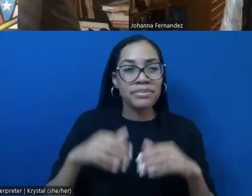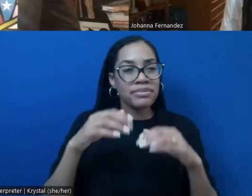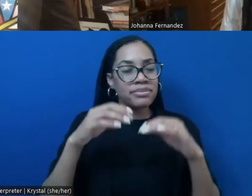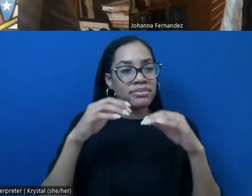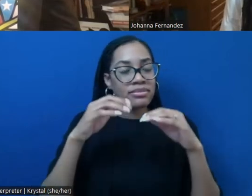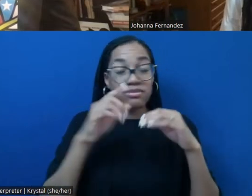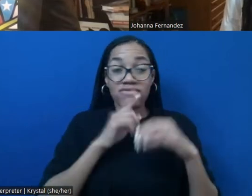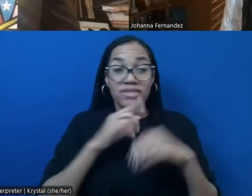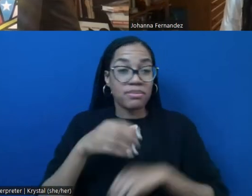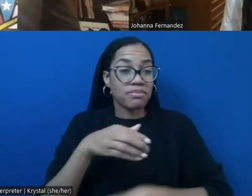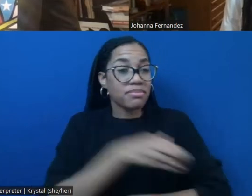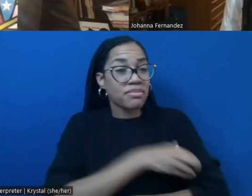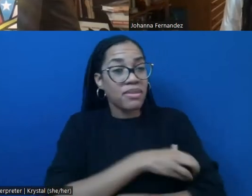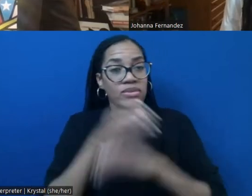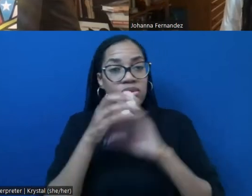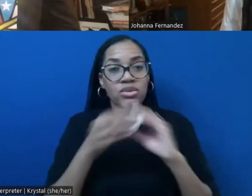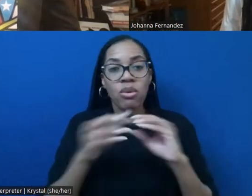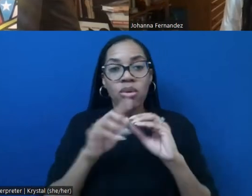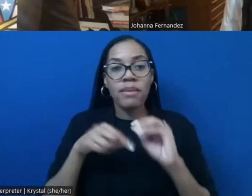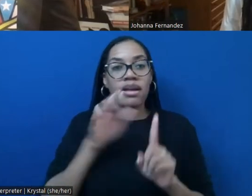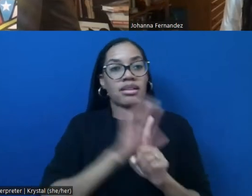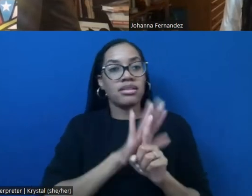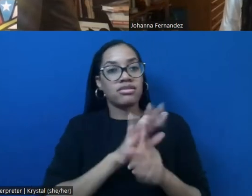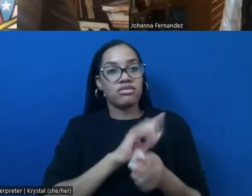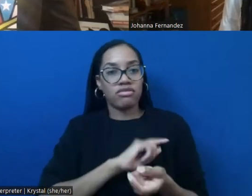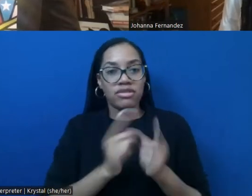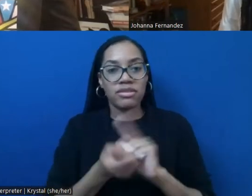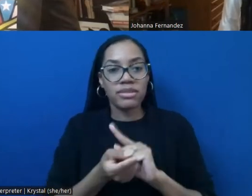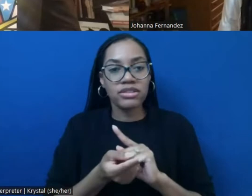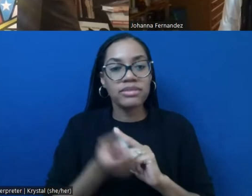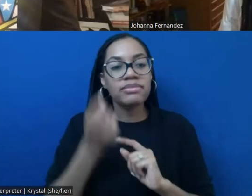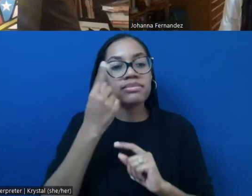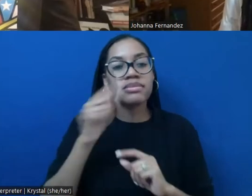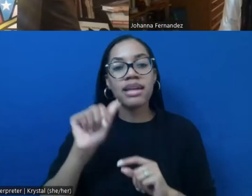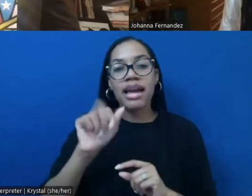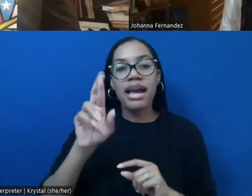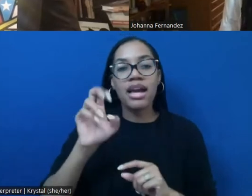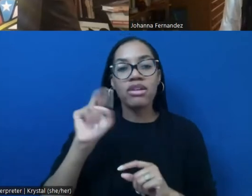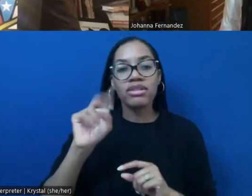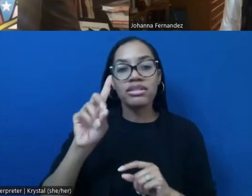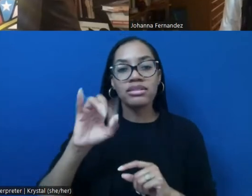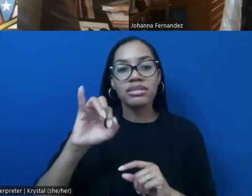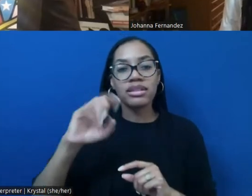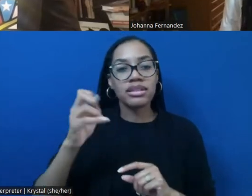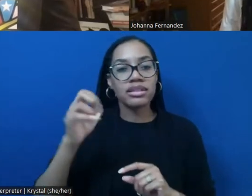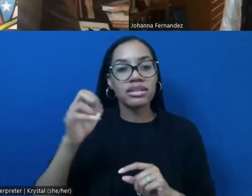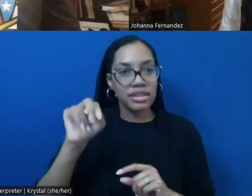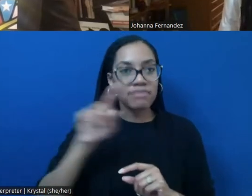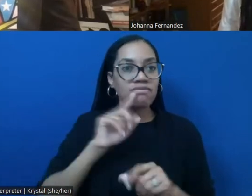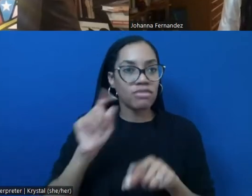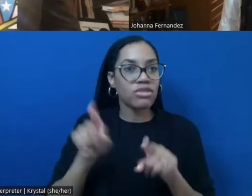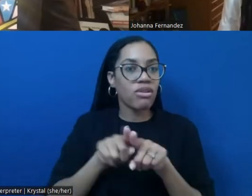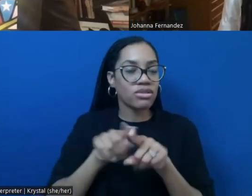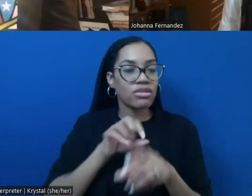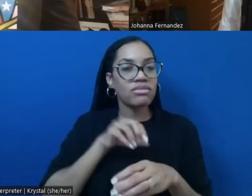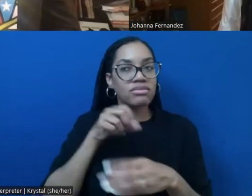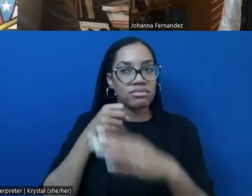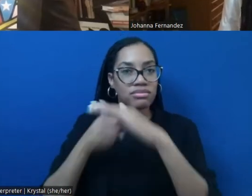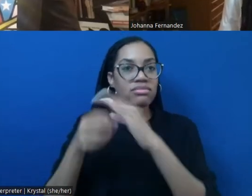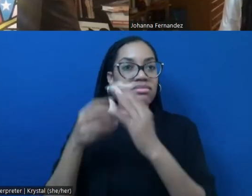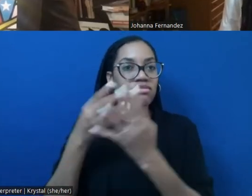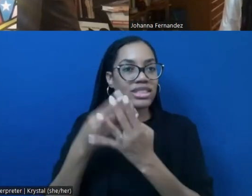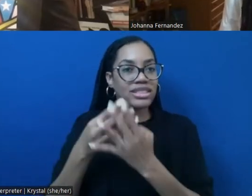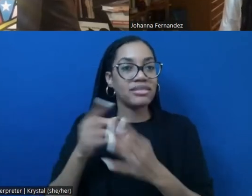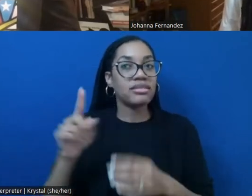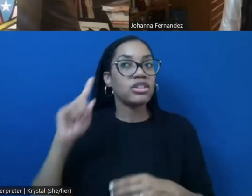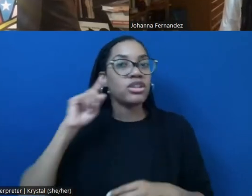raised that also because Aaron Dixon was also in prison when he found out that Martin Luther King was assassinated and